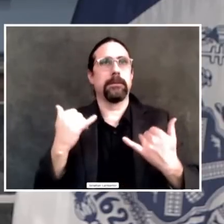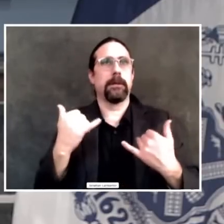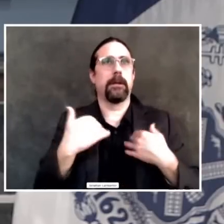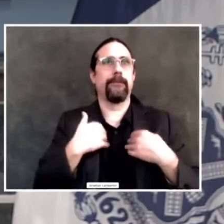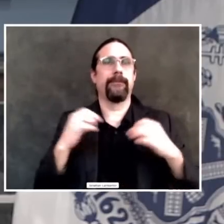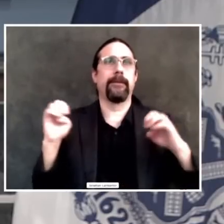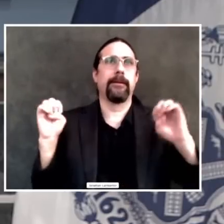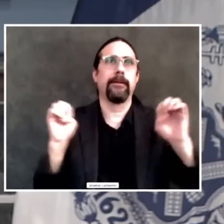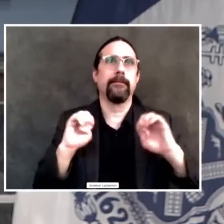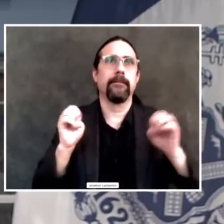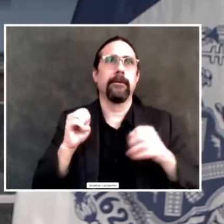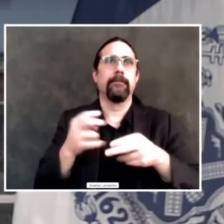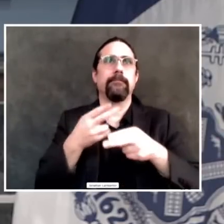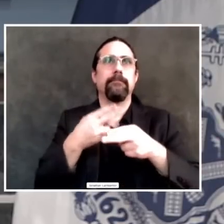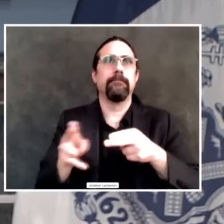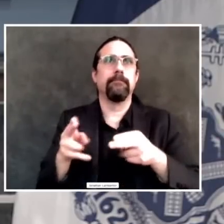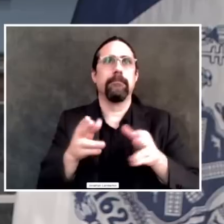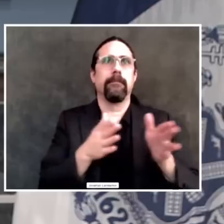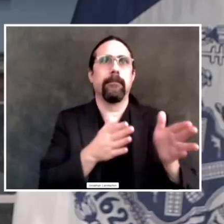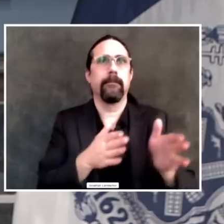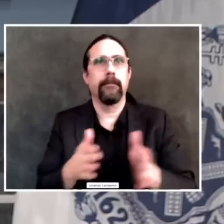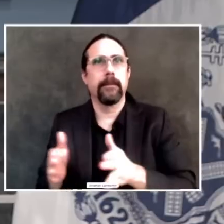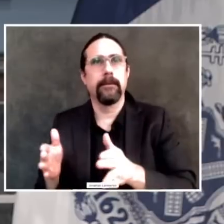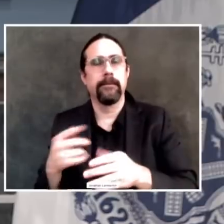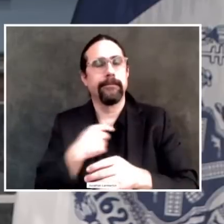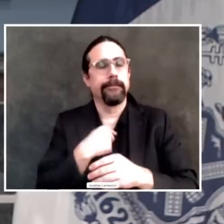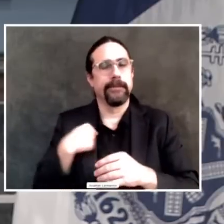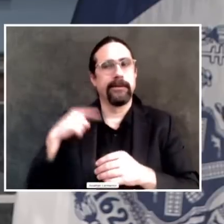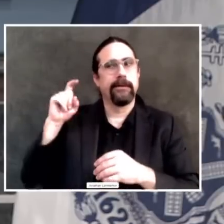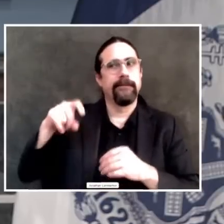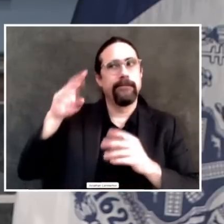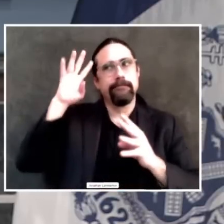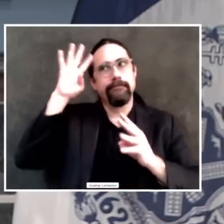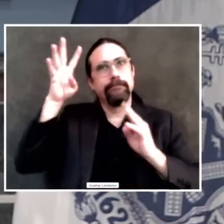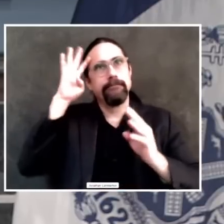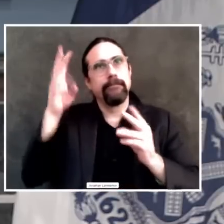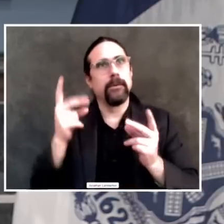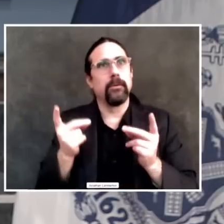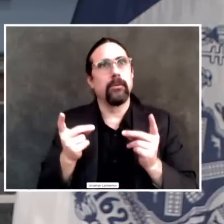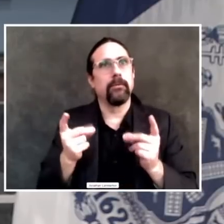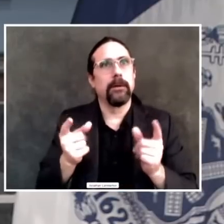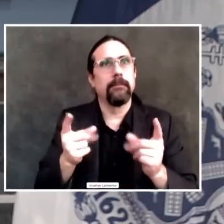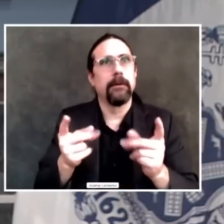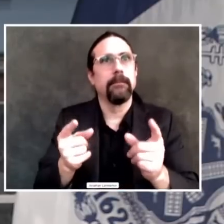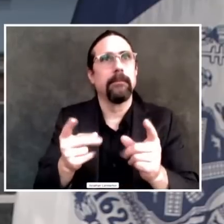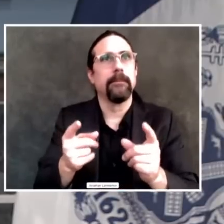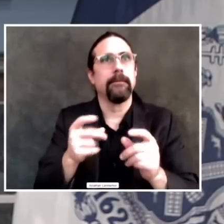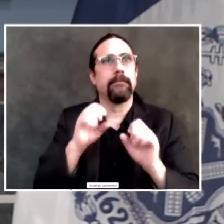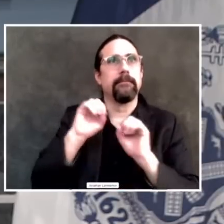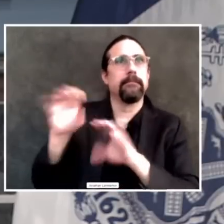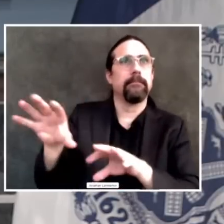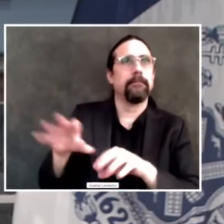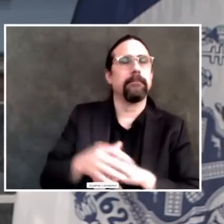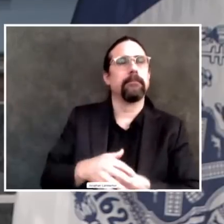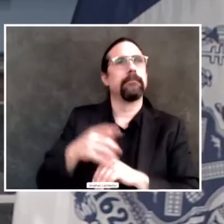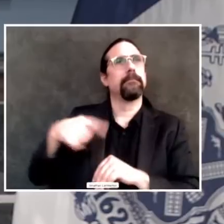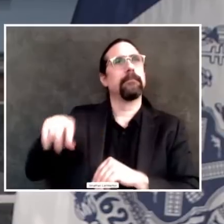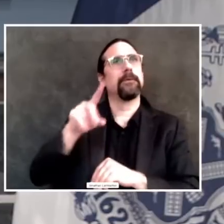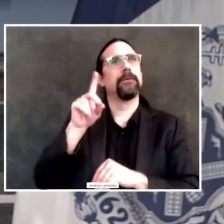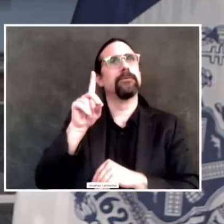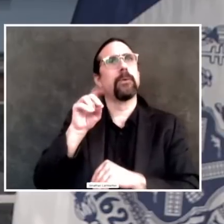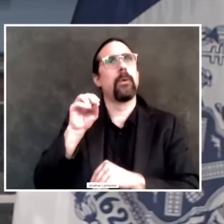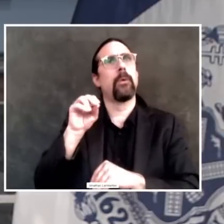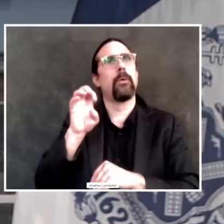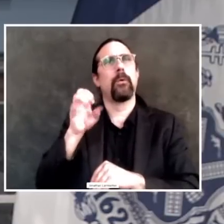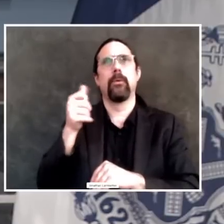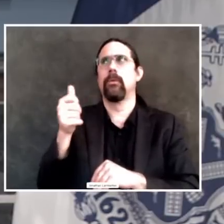what our educators are doing, is really heroic in another way. And it's reaching a lot of kids, but there's clearly an issue with attendance. We